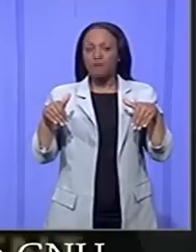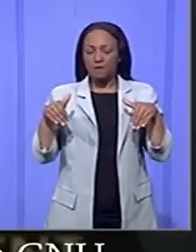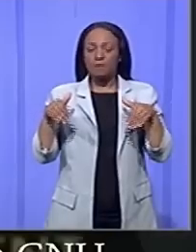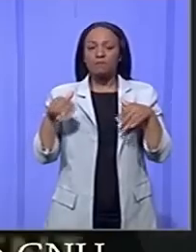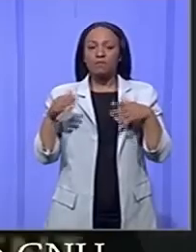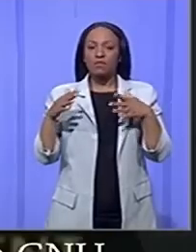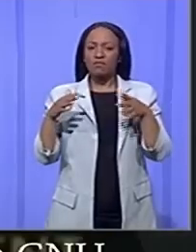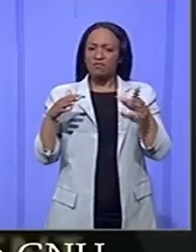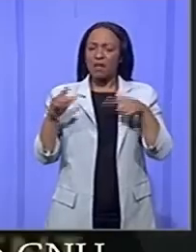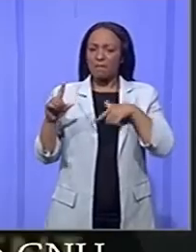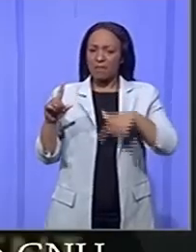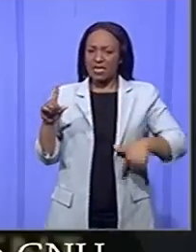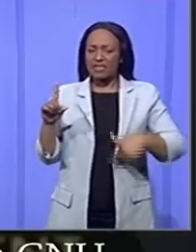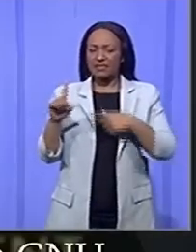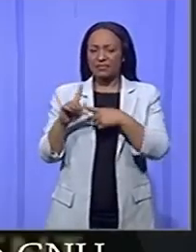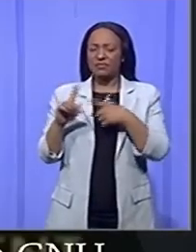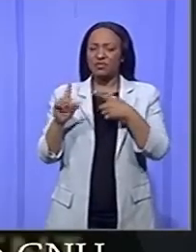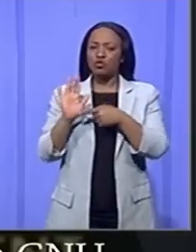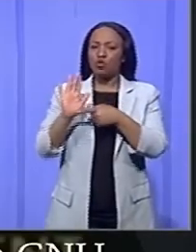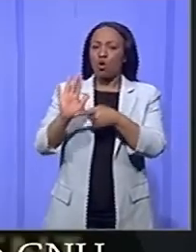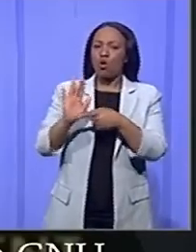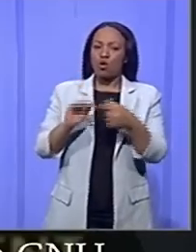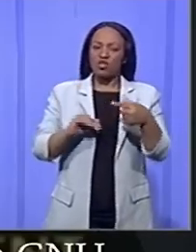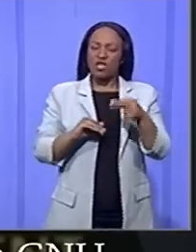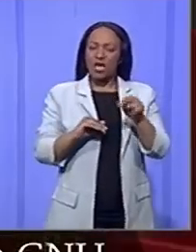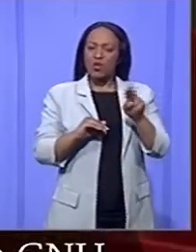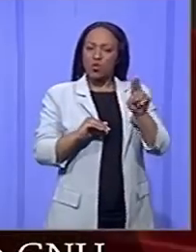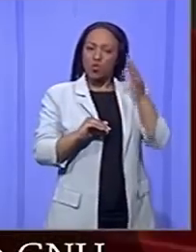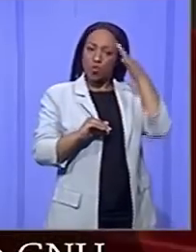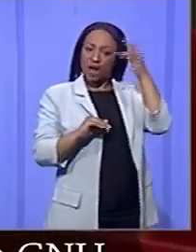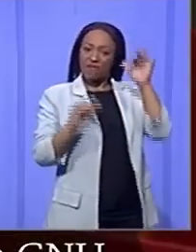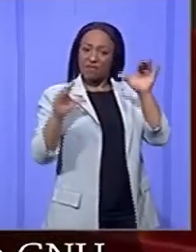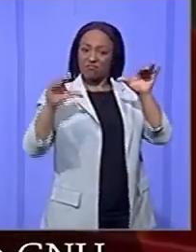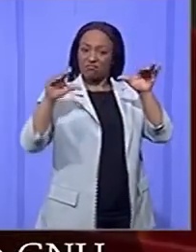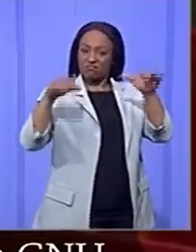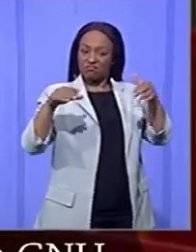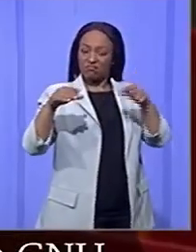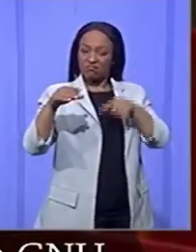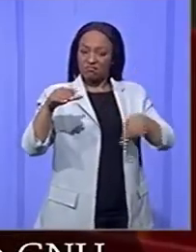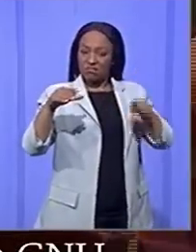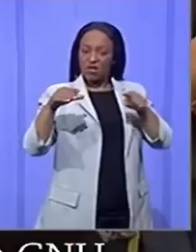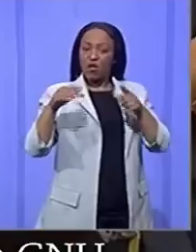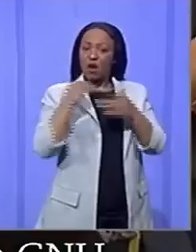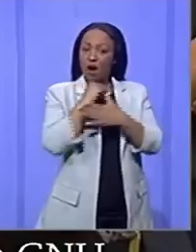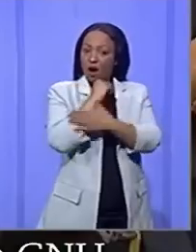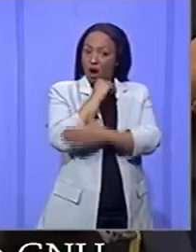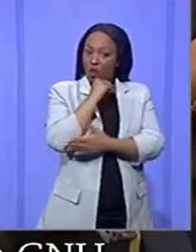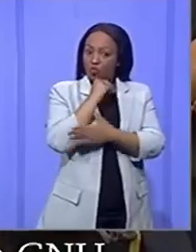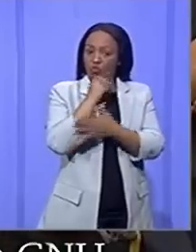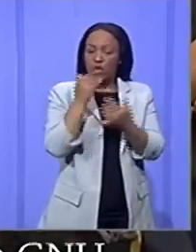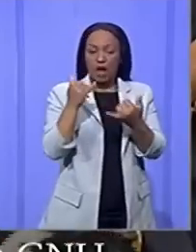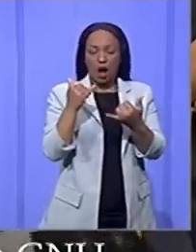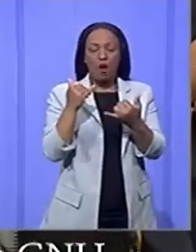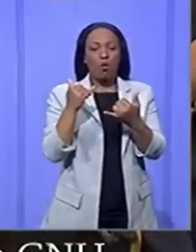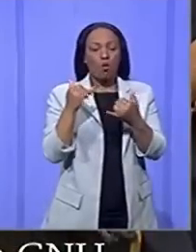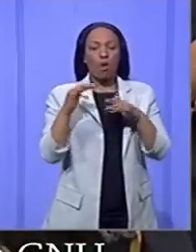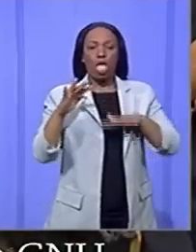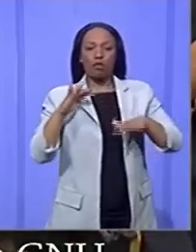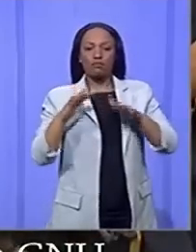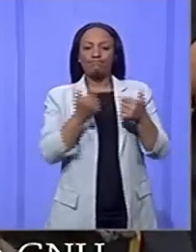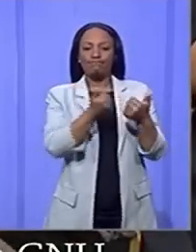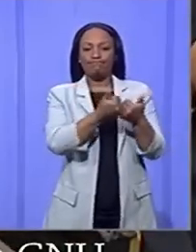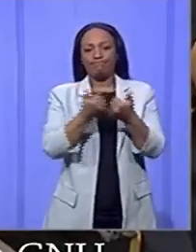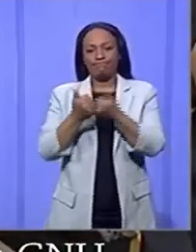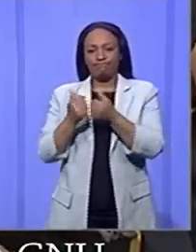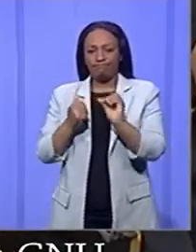o bile ntsweleng ka ho rarolla diphephetso tse tharo tse ka sehloohong tseo naha e ne tobaneng le tsona. Firstly, to drive